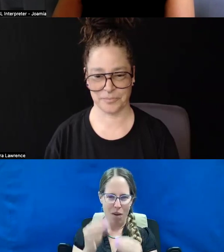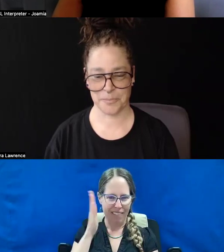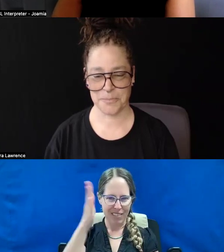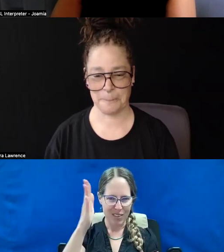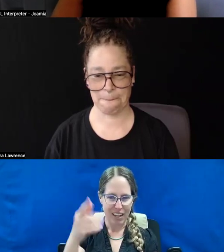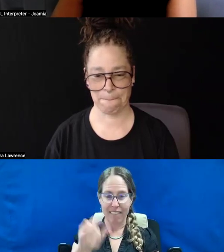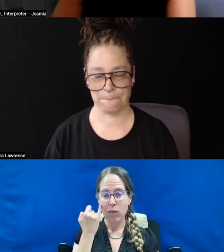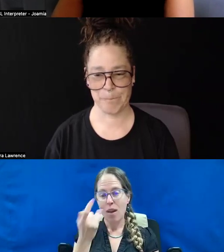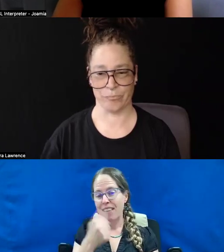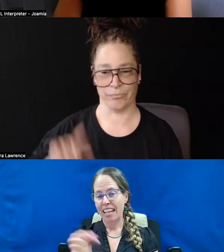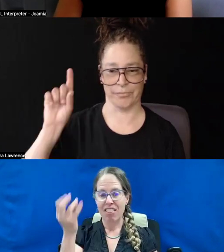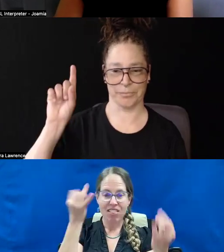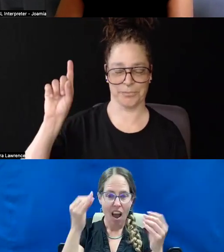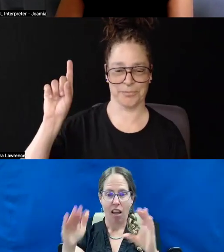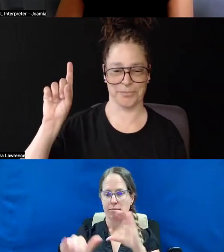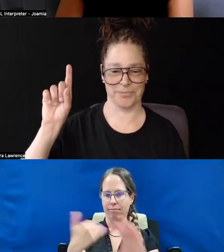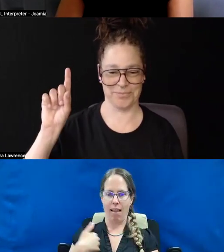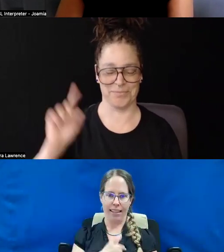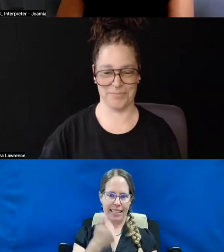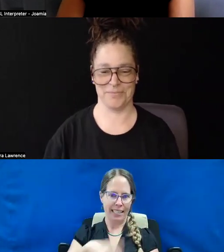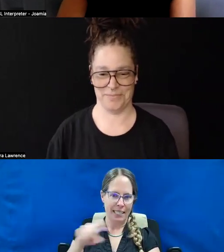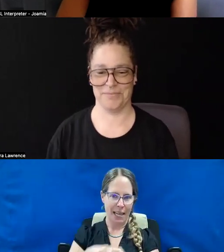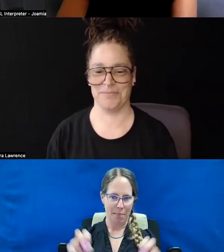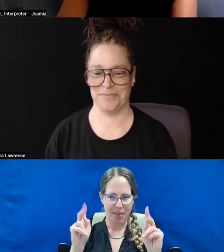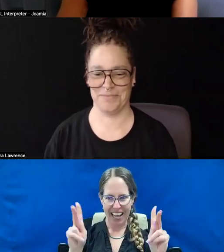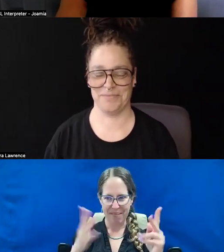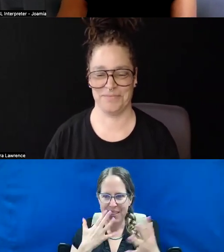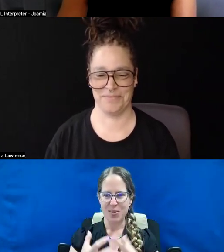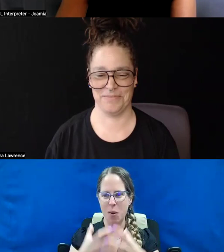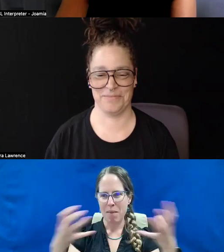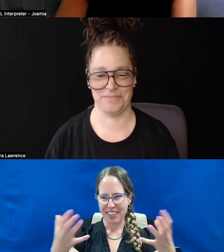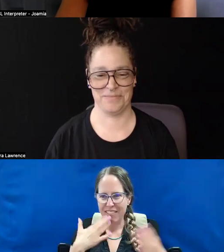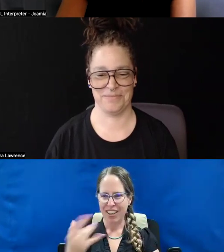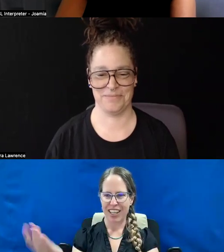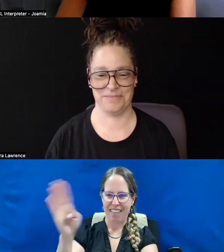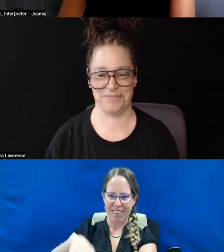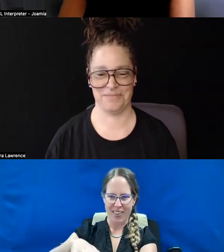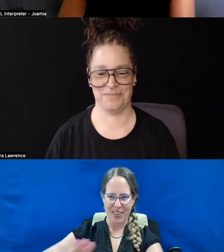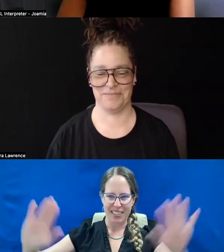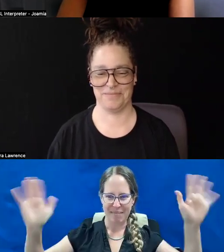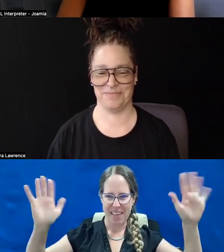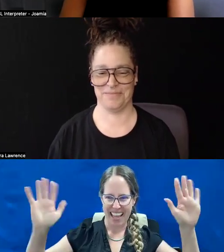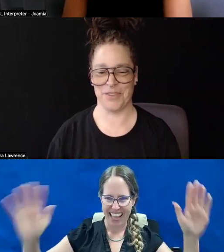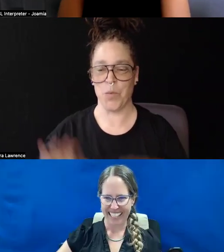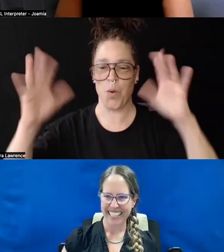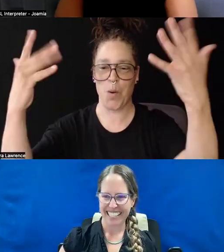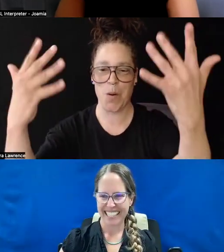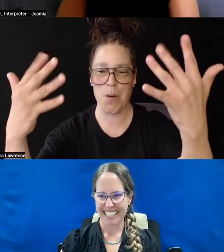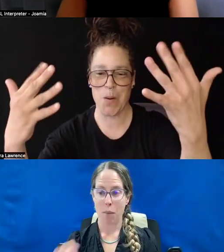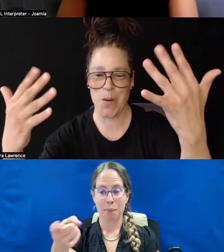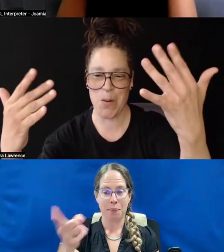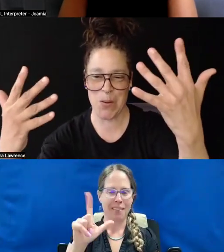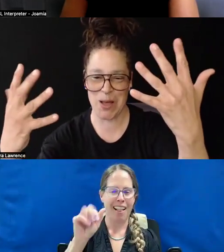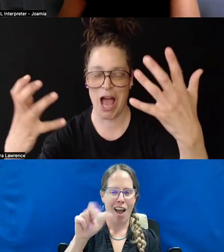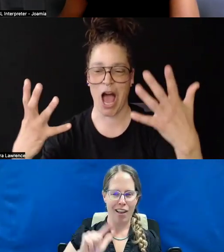2024-2025 school year, and I'm looking forward to working with you in the future. If any thoughts or questions, you can email us anytime. Thank you and have a